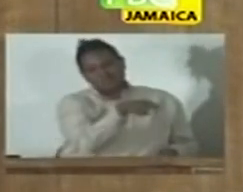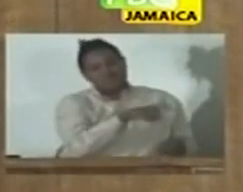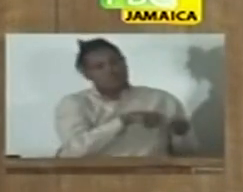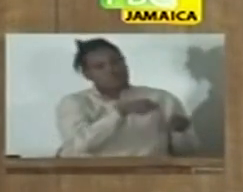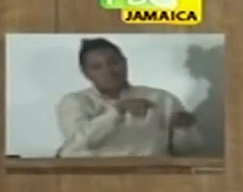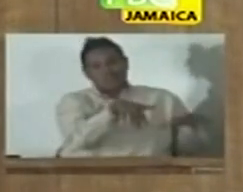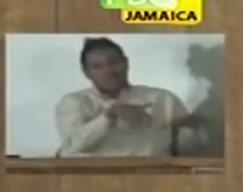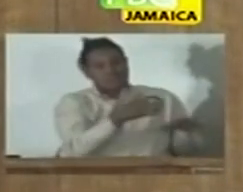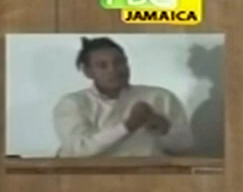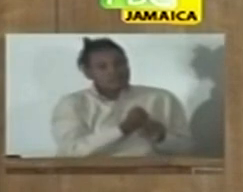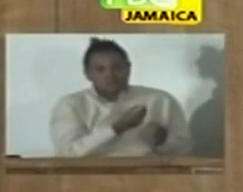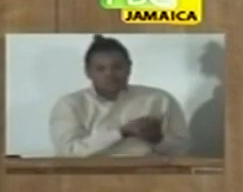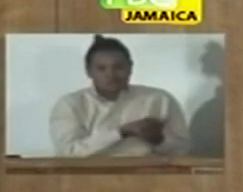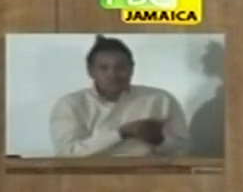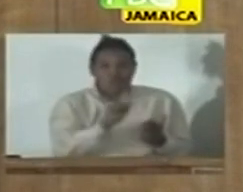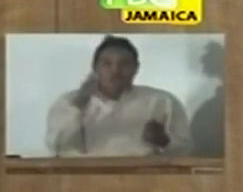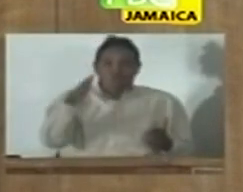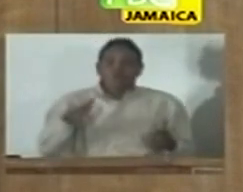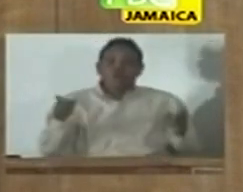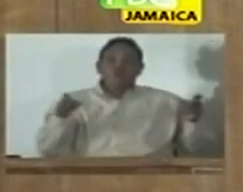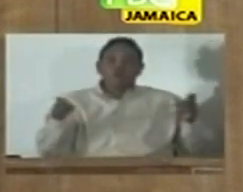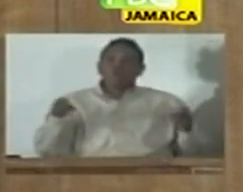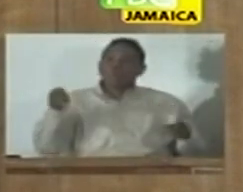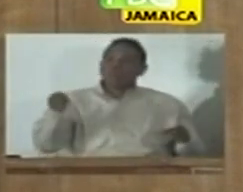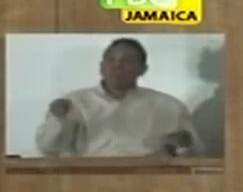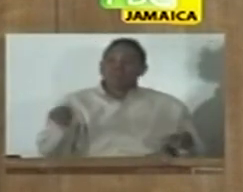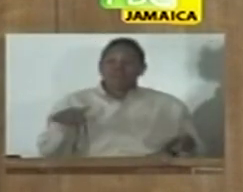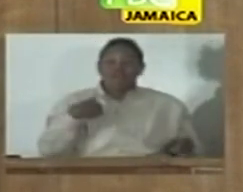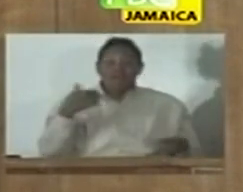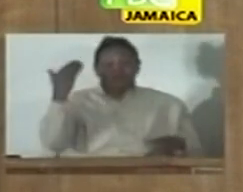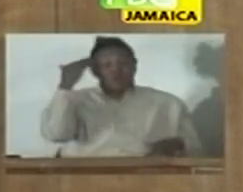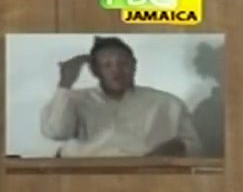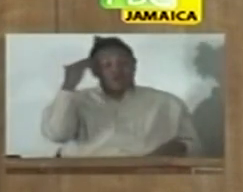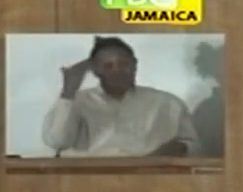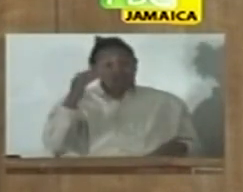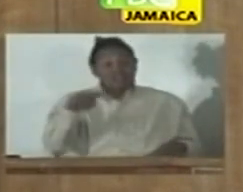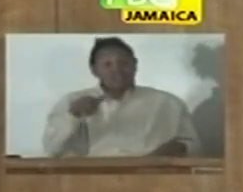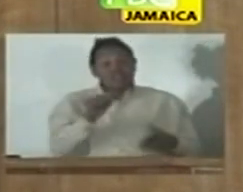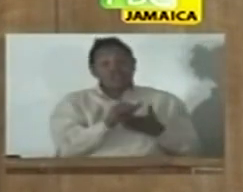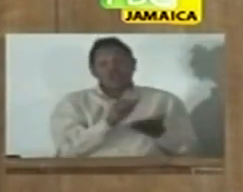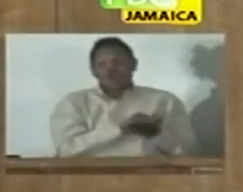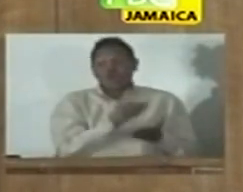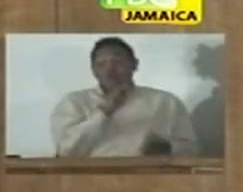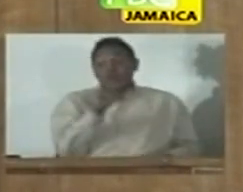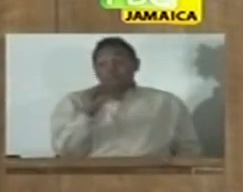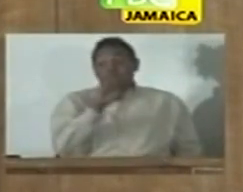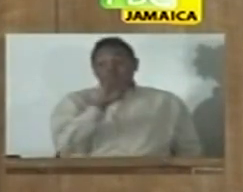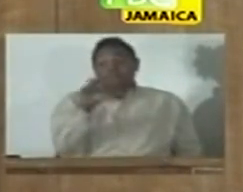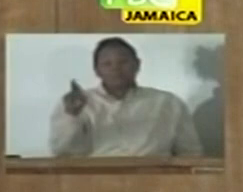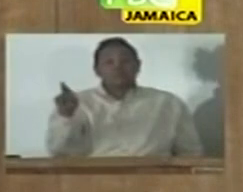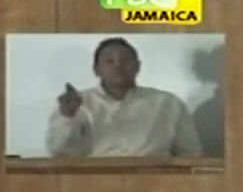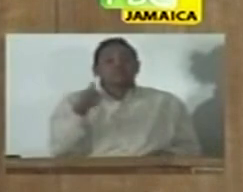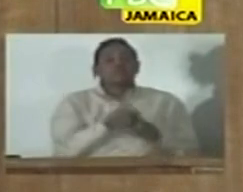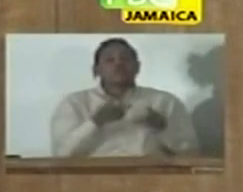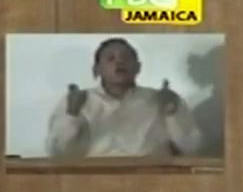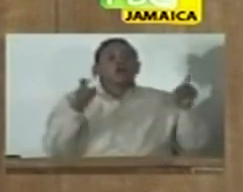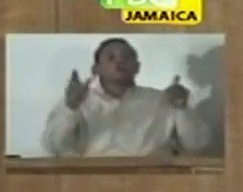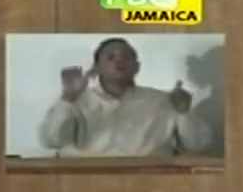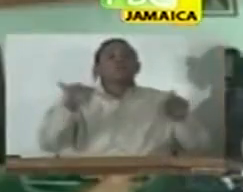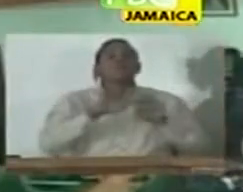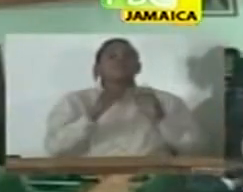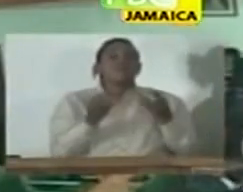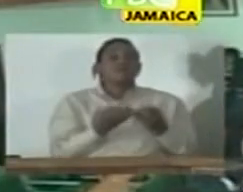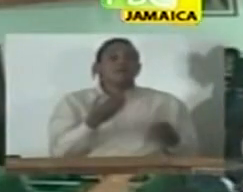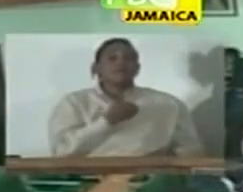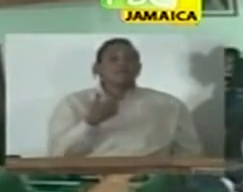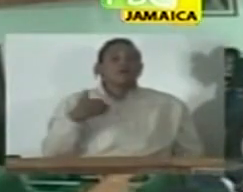Because I'm aware that the account of Ms. Miller that she opened was Mr. controlled by President. family members of